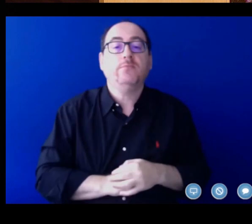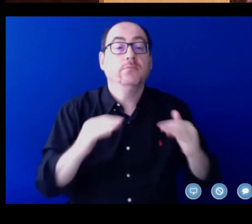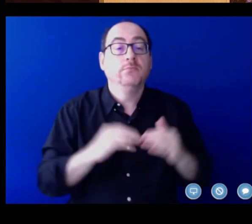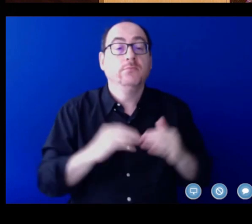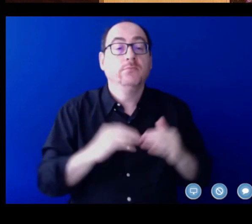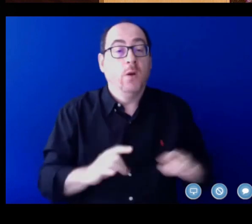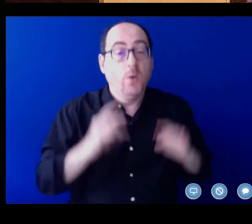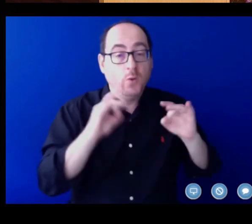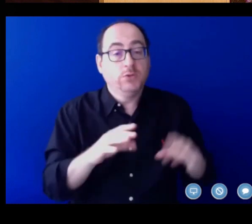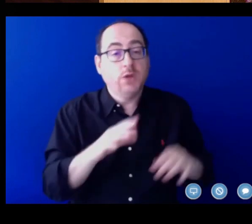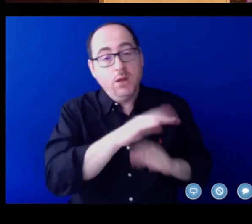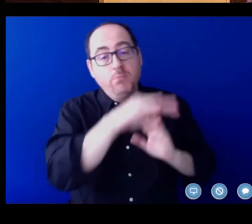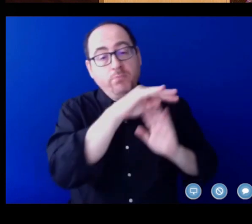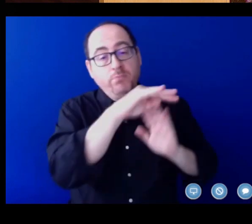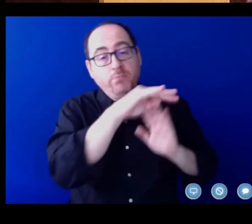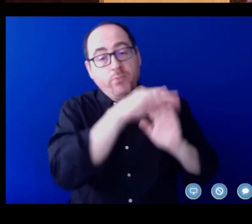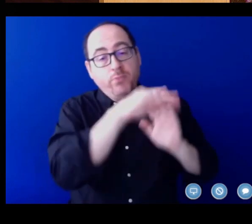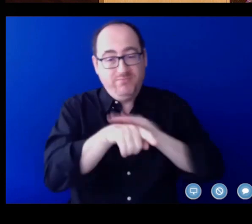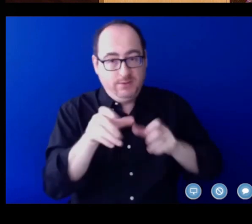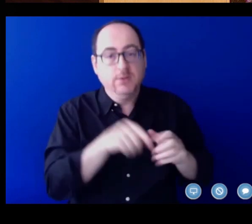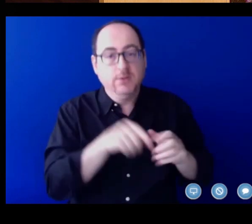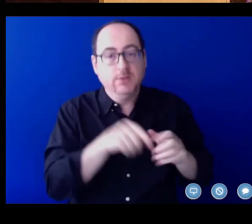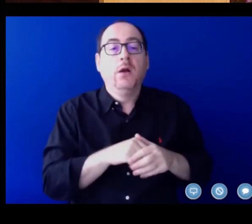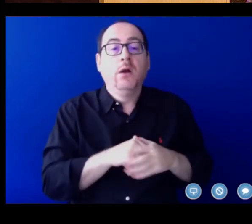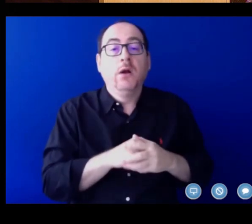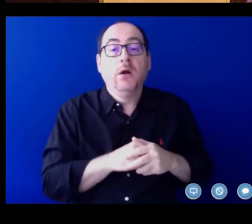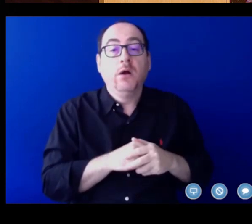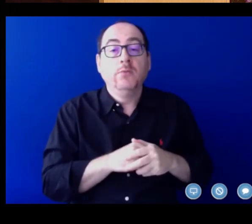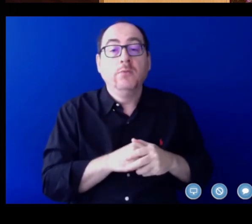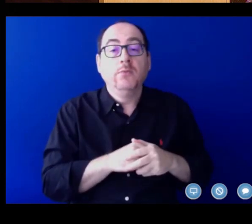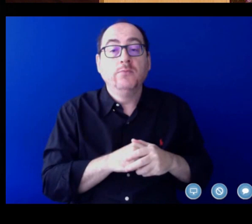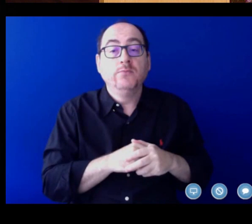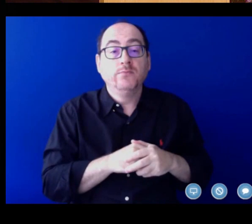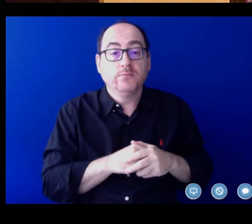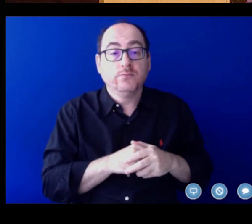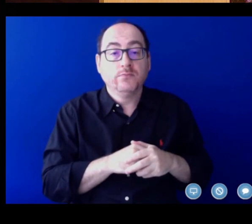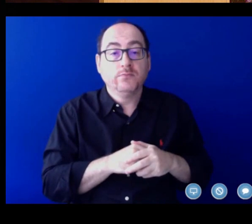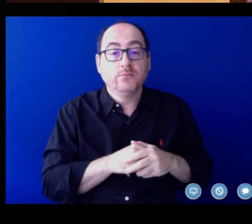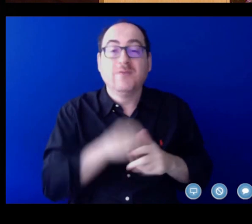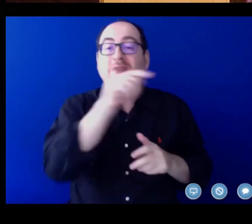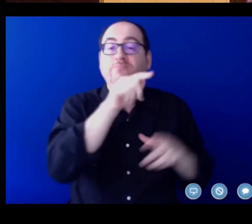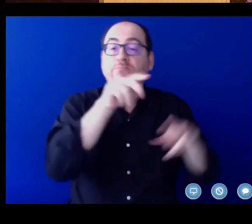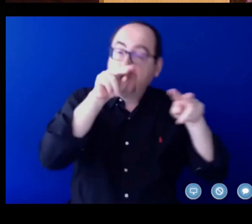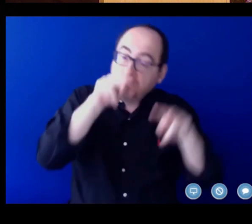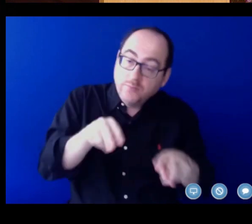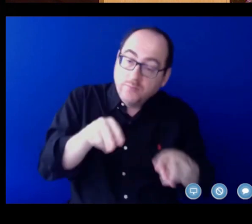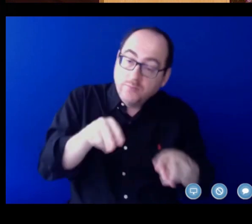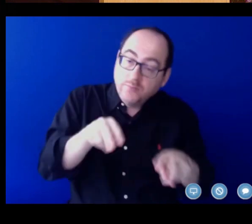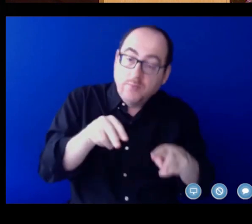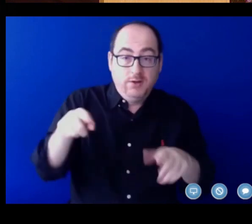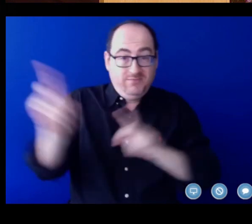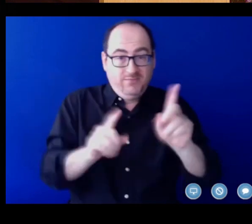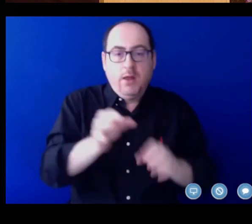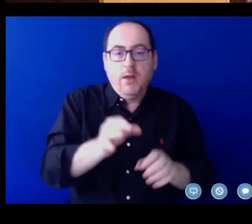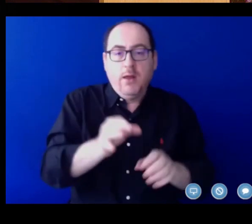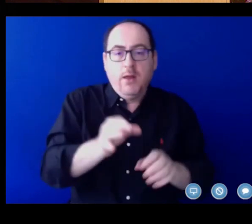means in practice is that people who arrive have often experienced multi-generational trauma, which has profound impacts